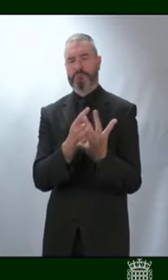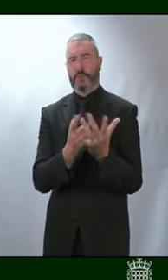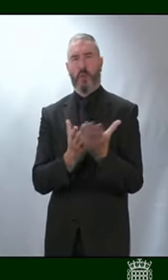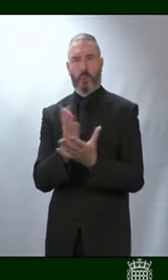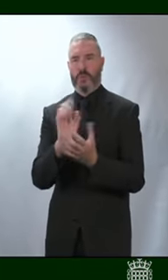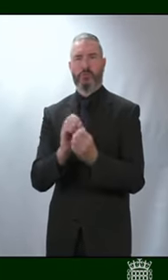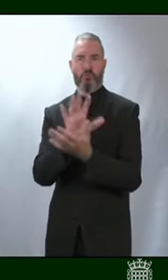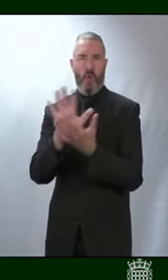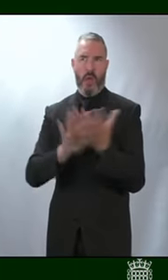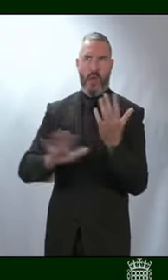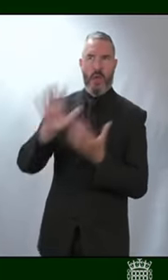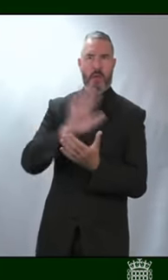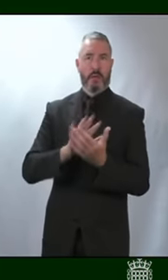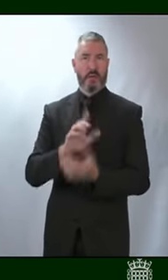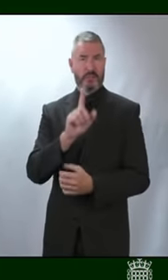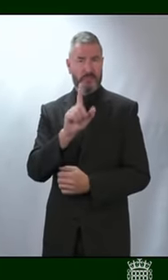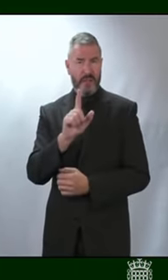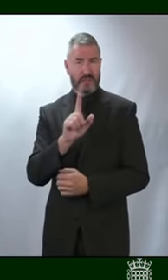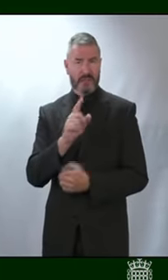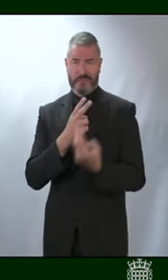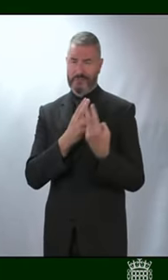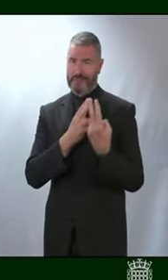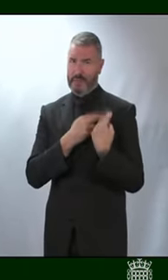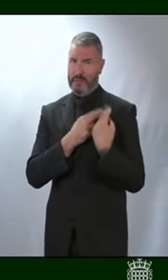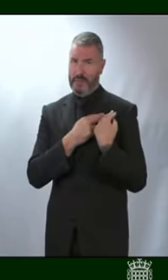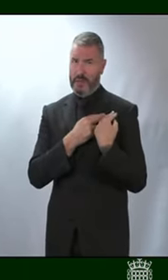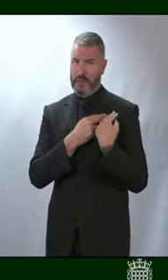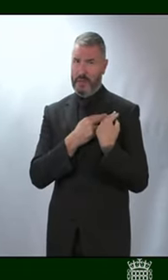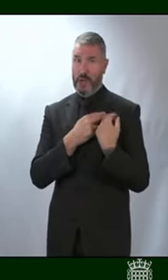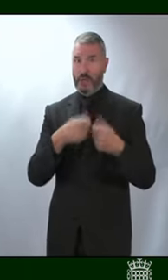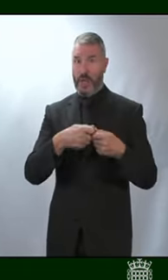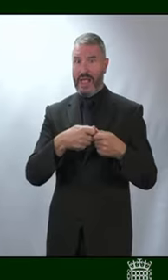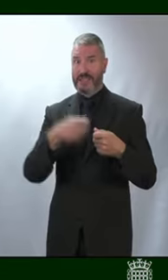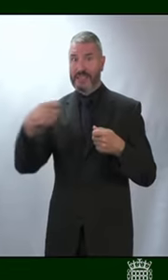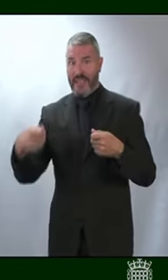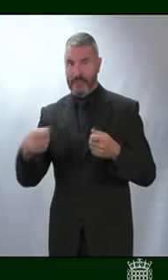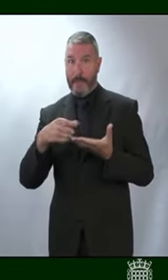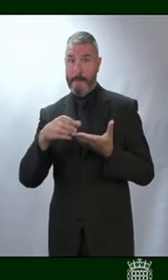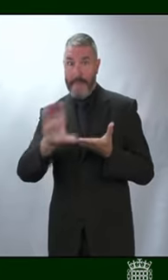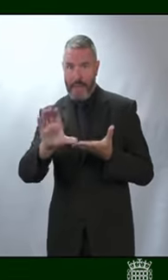pandemic. However, the responsibility and powers for extending the furlough scheme